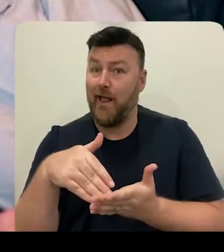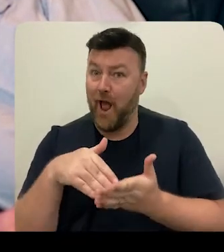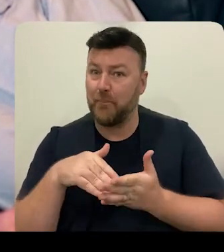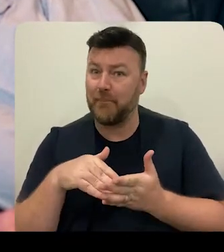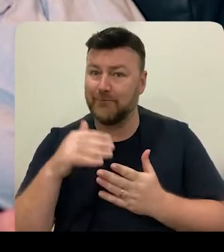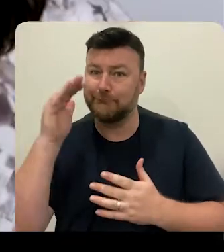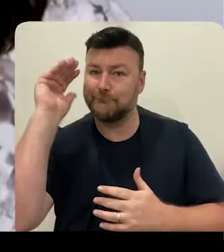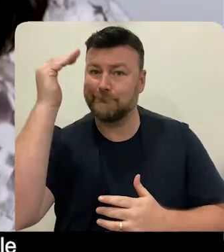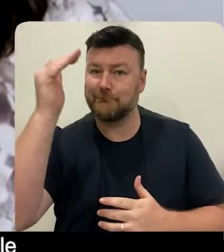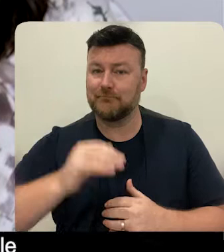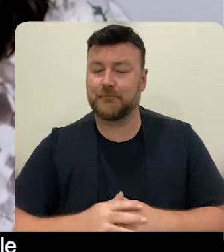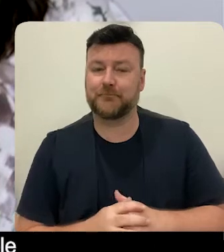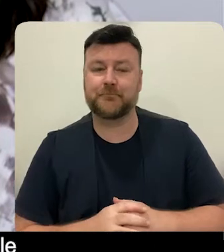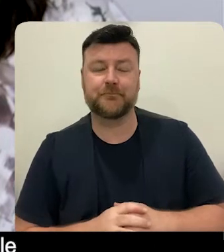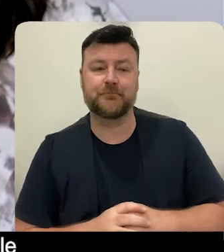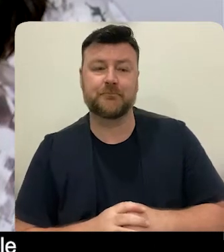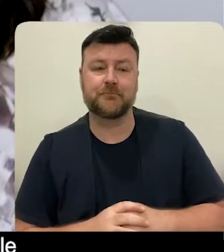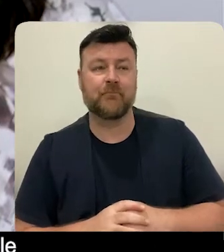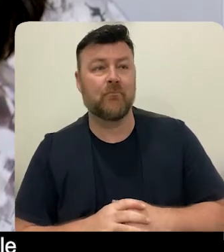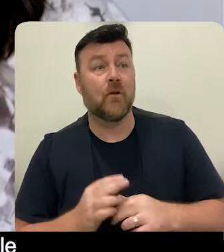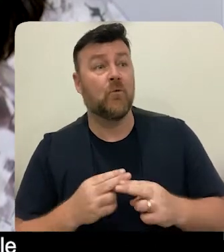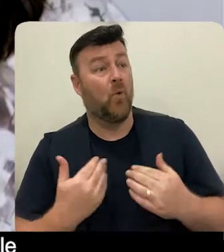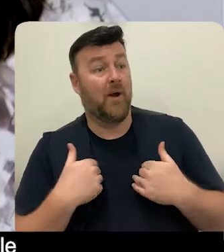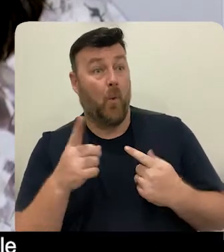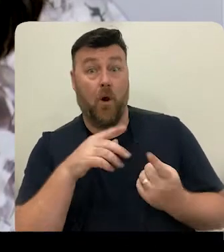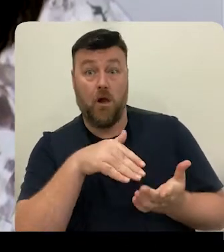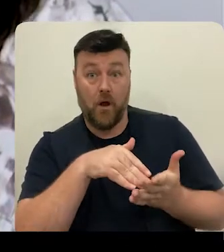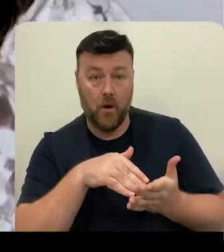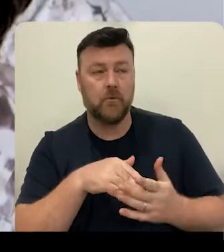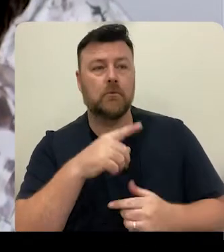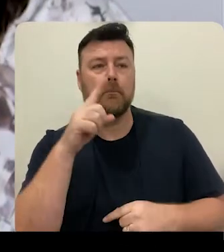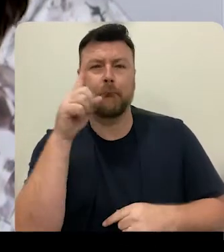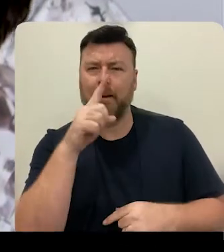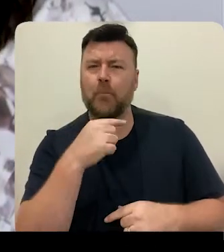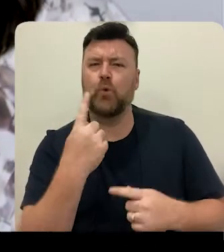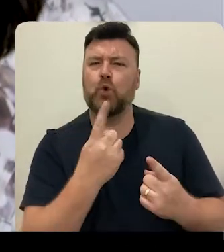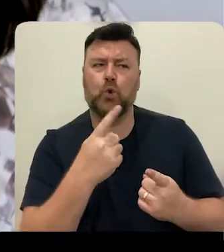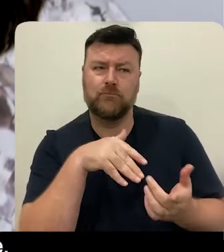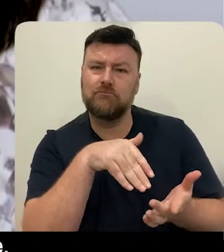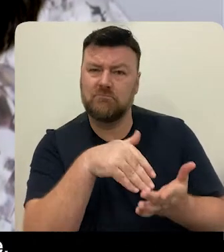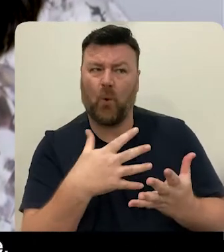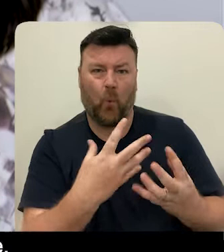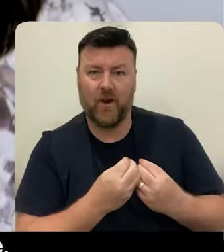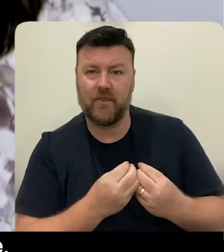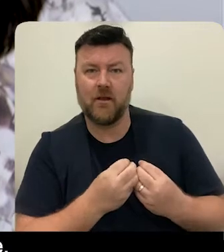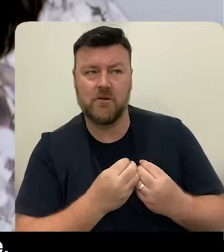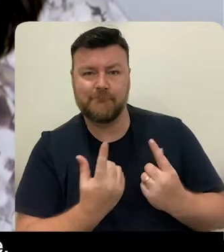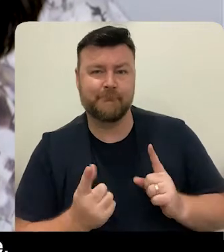that's got me through. Well, certainly what helped was having people who could be there, and